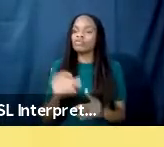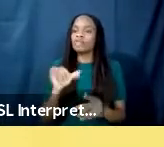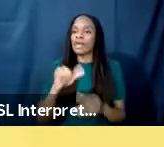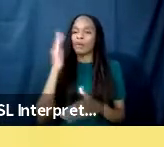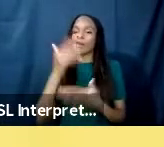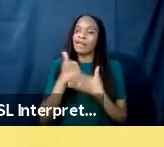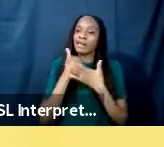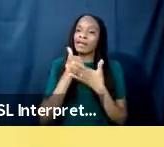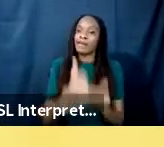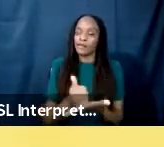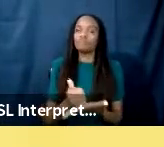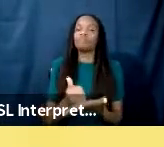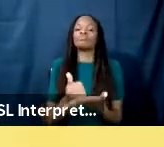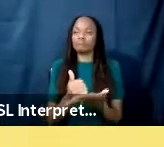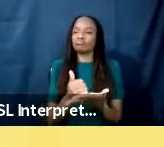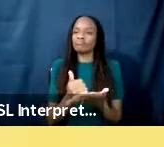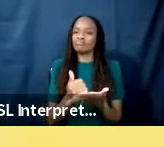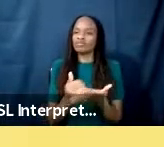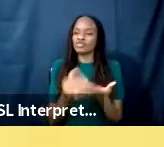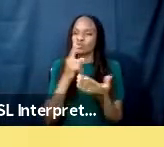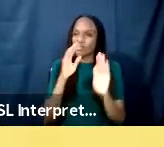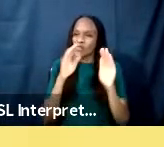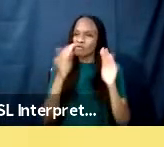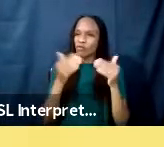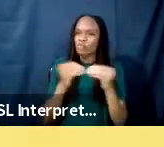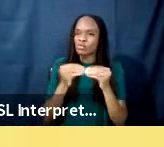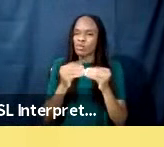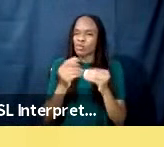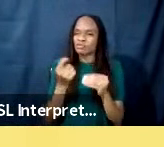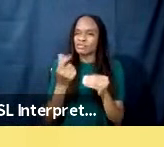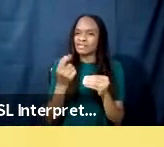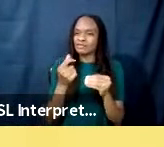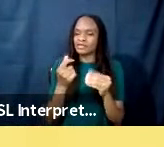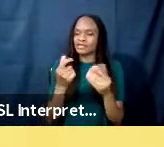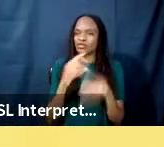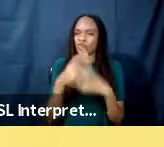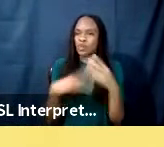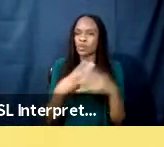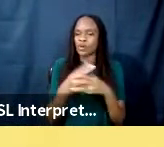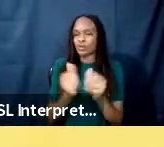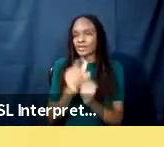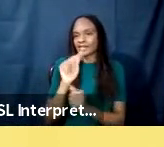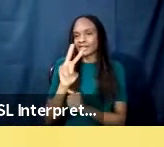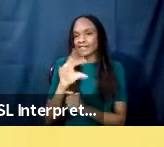speak to the slightly different world of television and episodic new media.